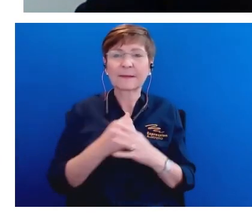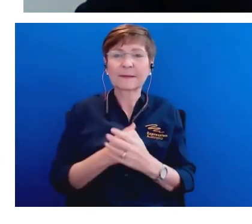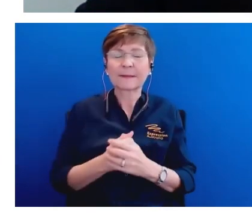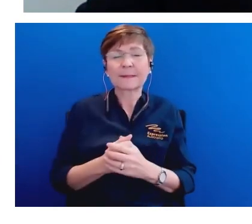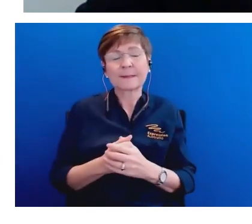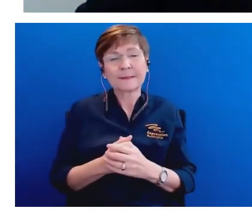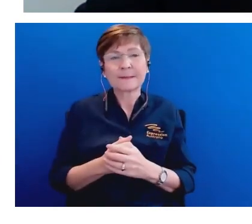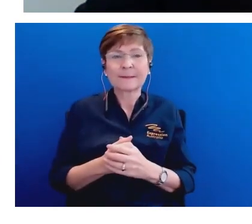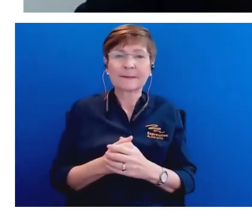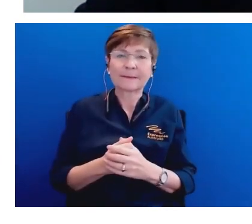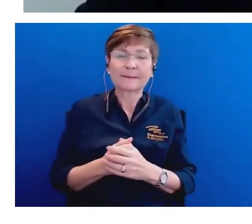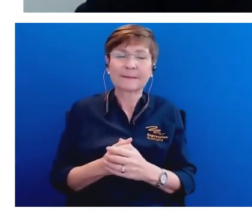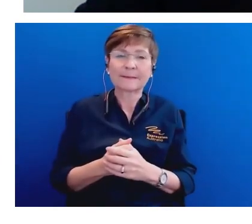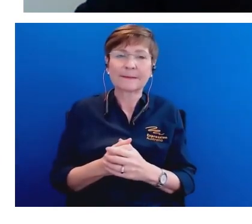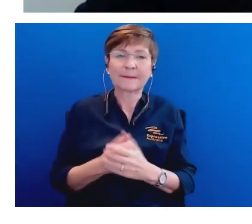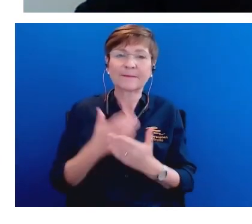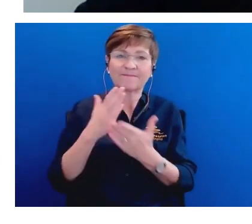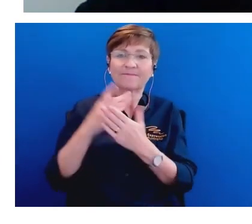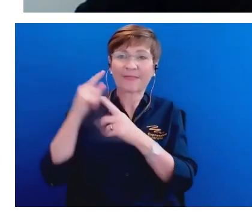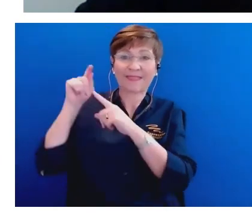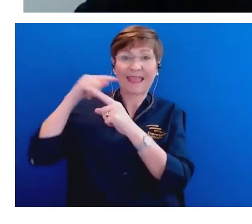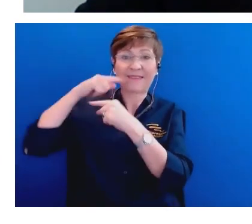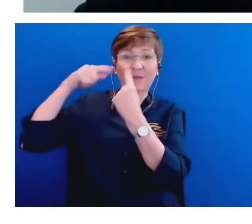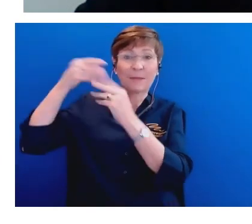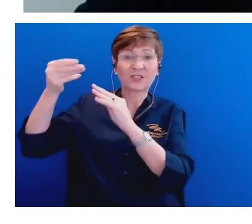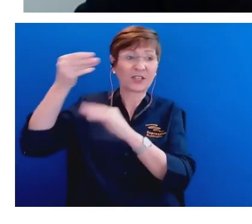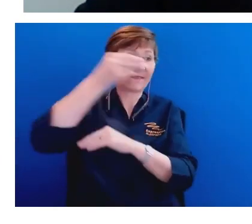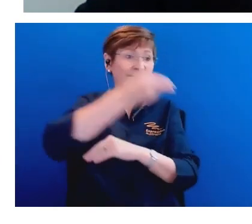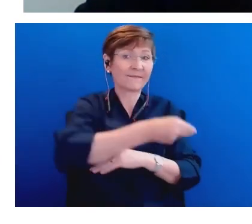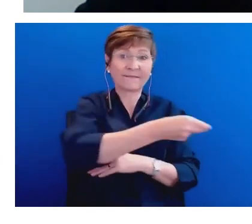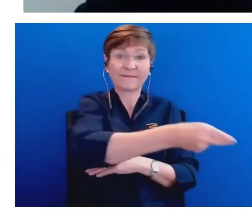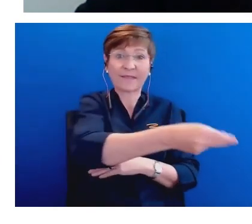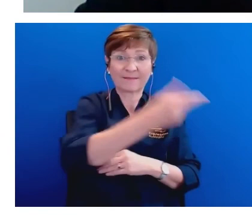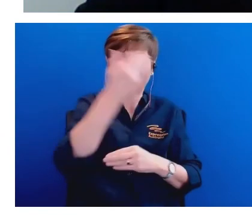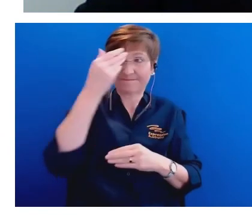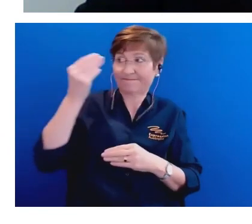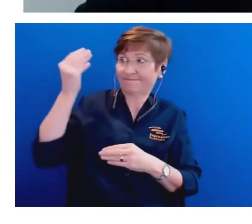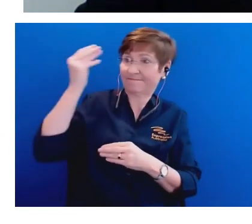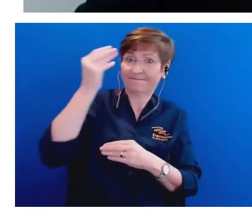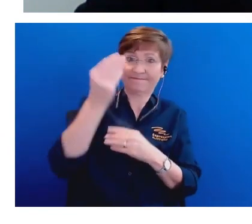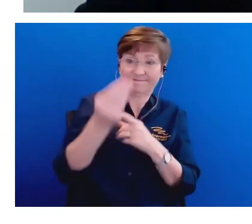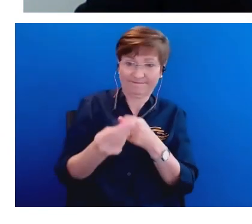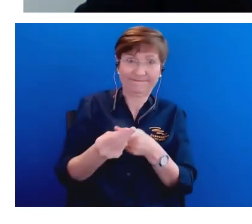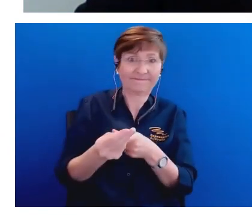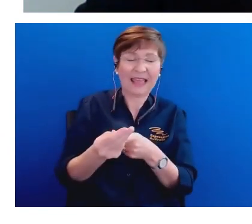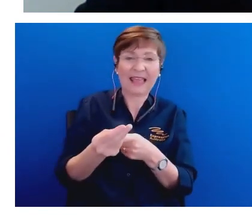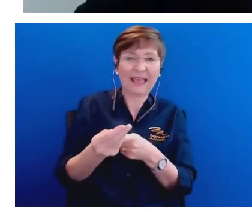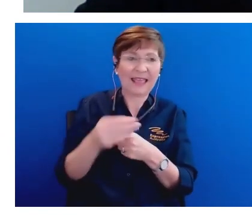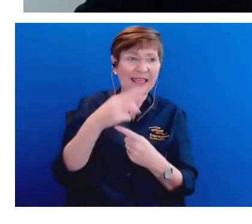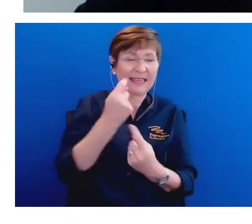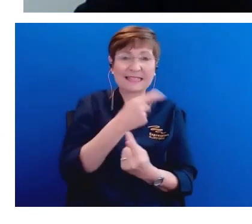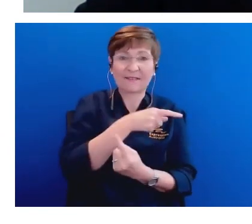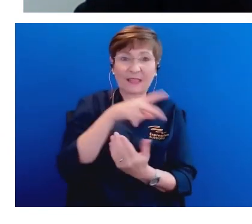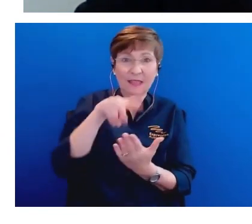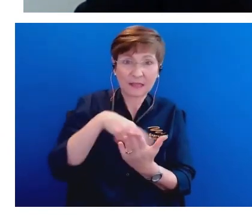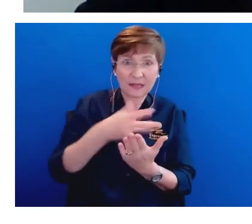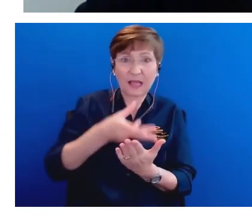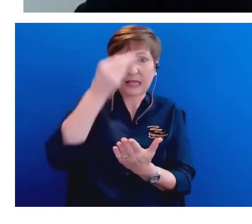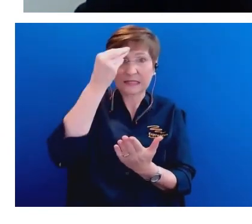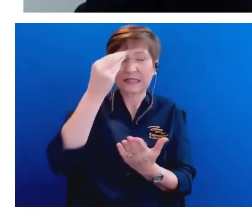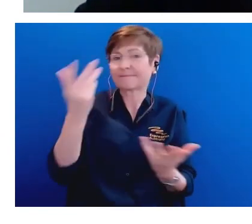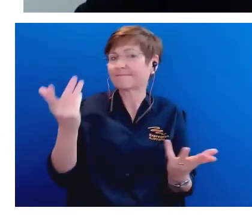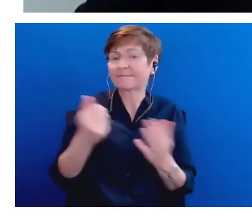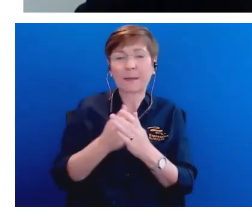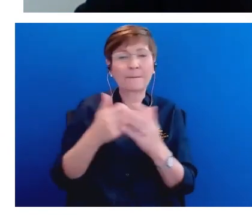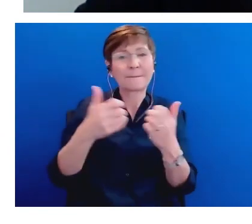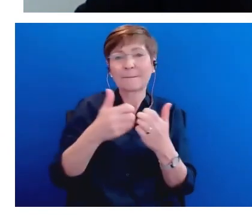open question. I think the fundamental problems with accessibility that we find with a lot of websites and so on is not going